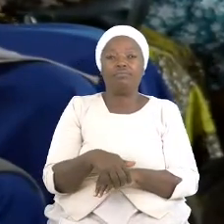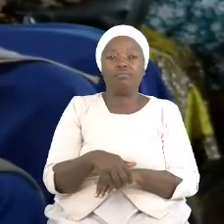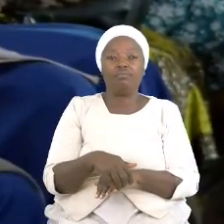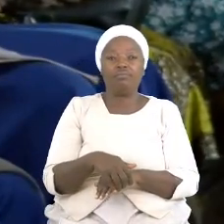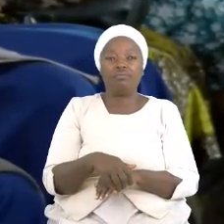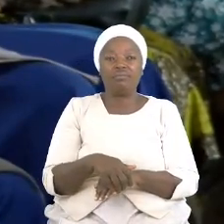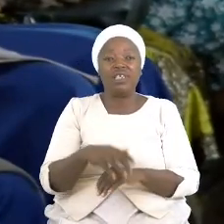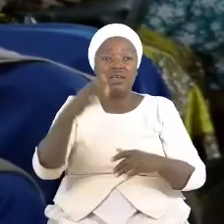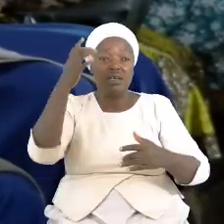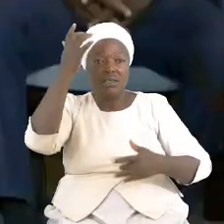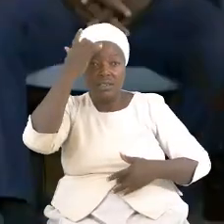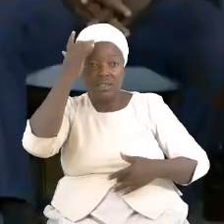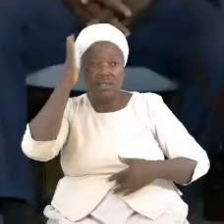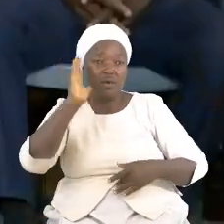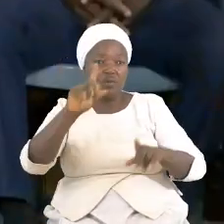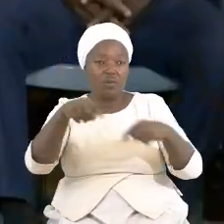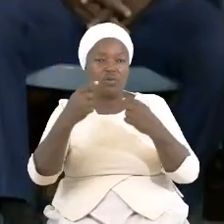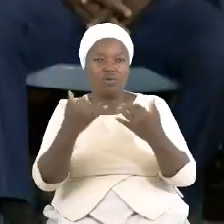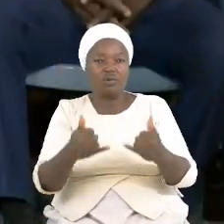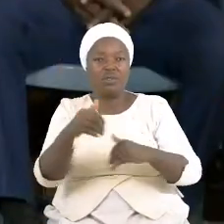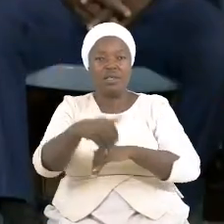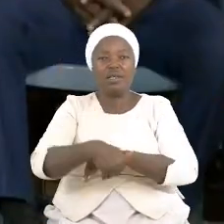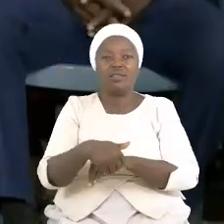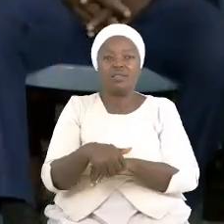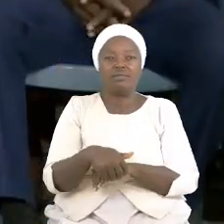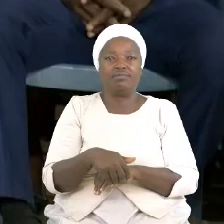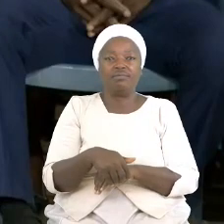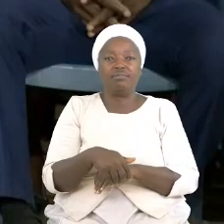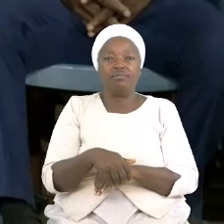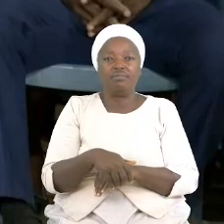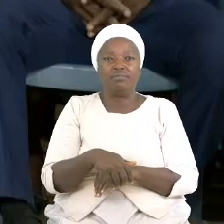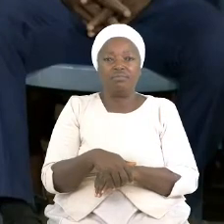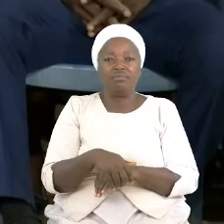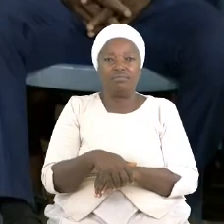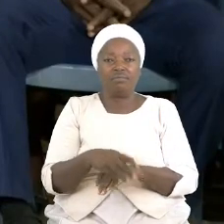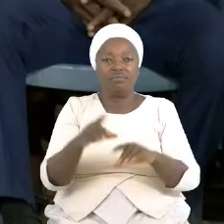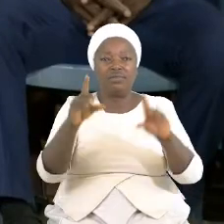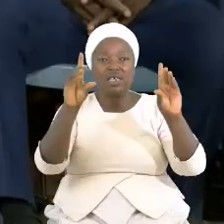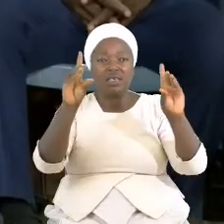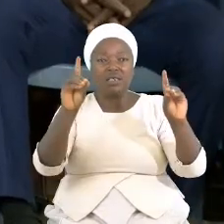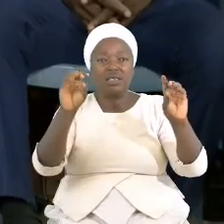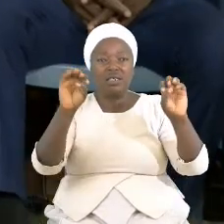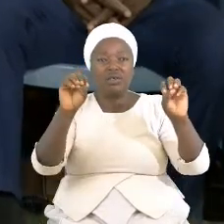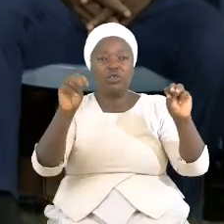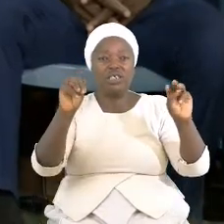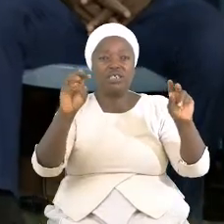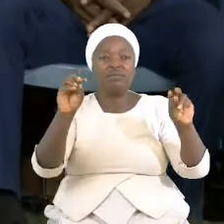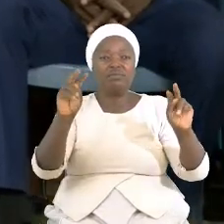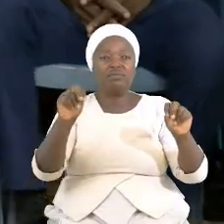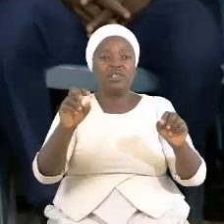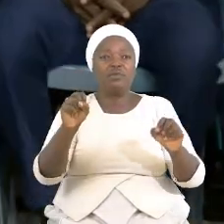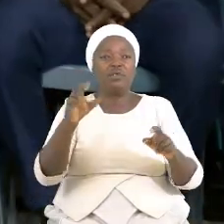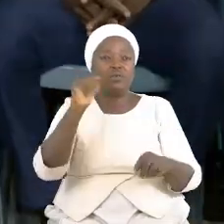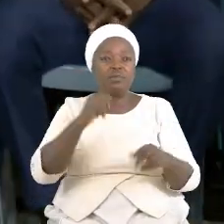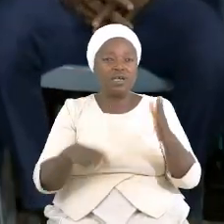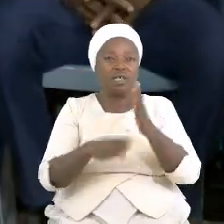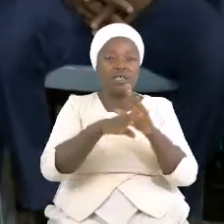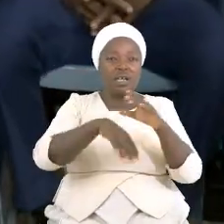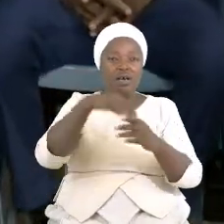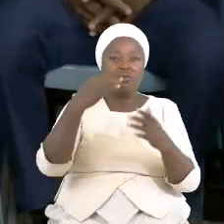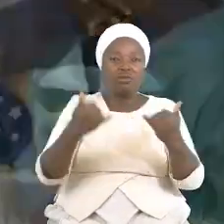Disease will go tonight. Demons will be cast out tonight, out of every life